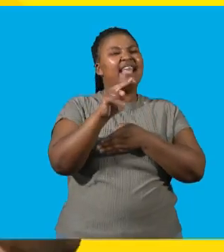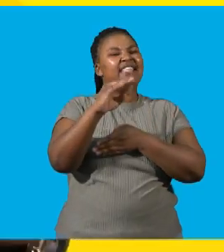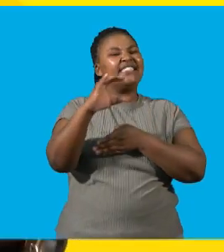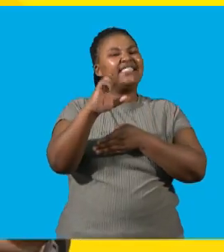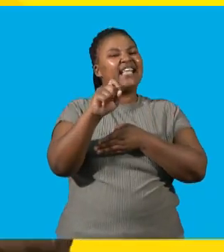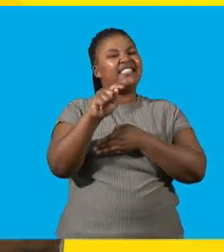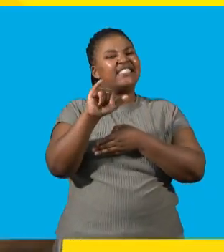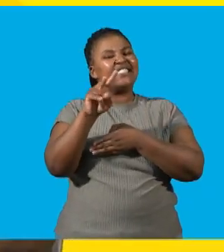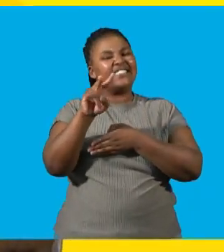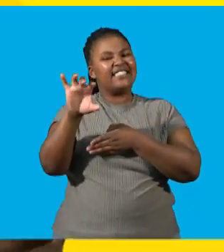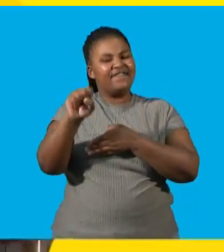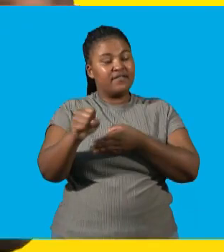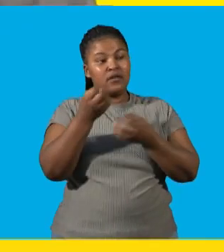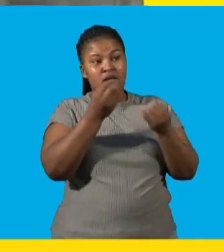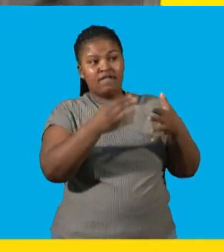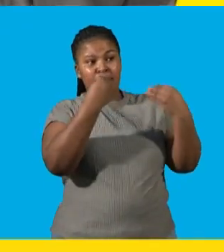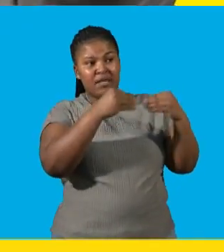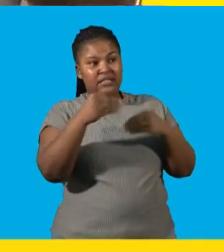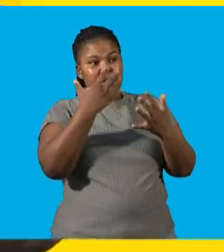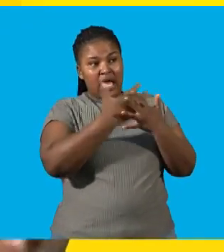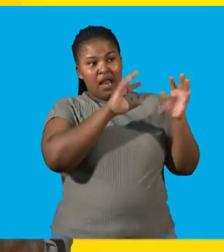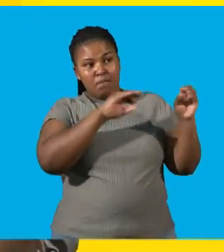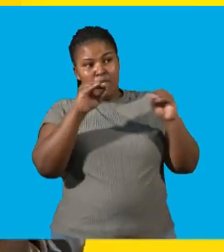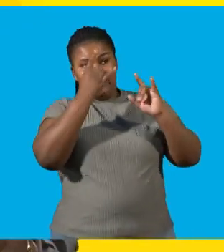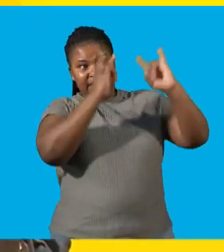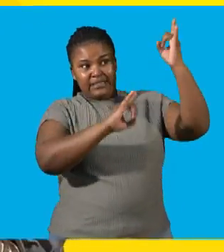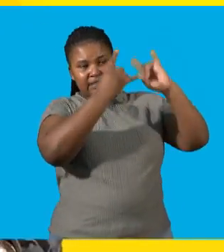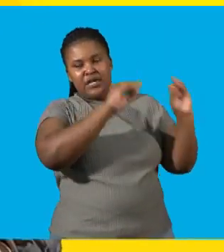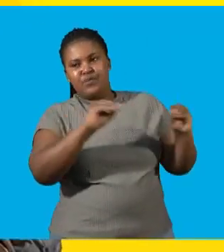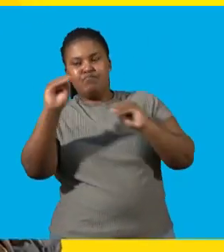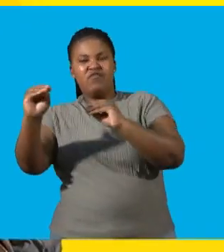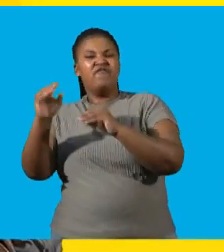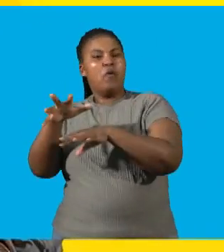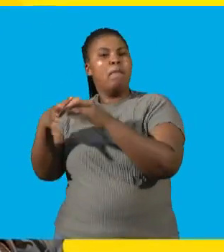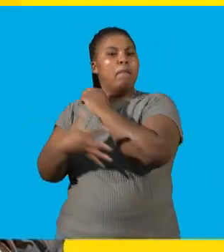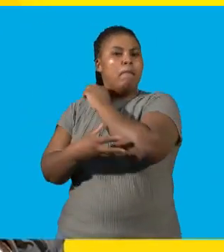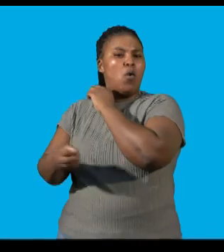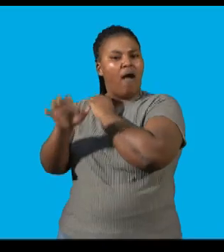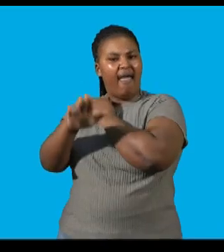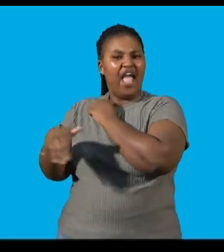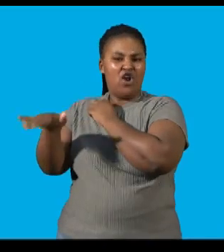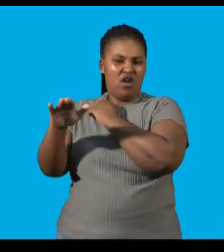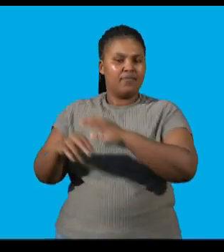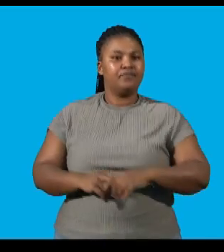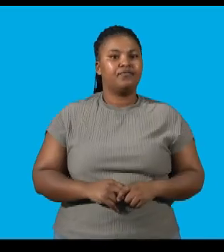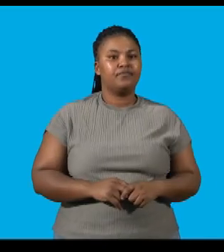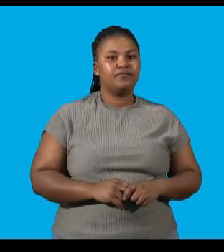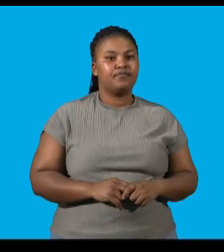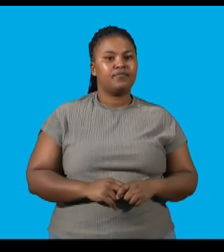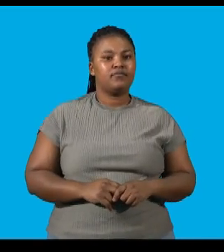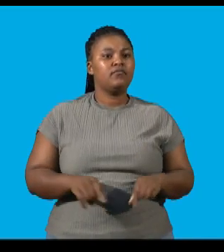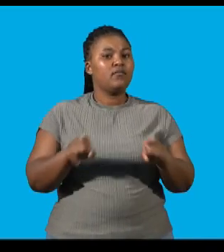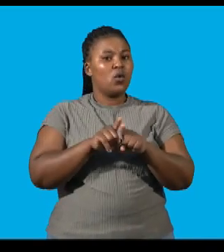would attract businesses to locate in those poorer areas. Then we also